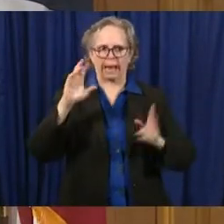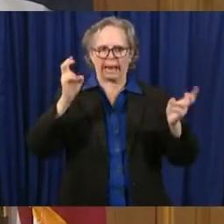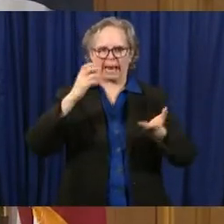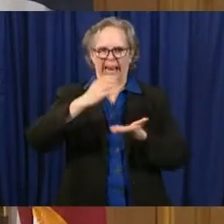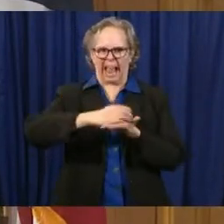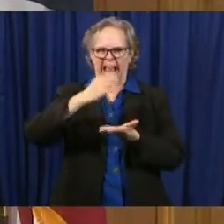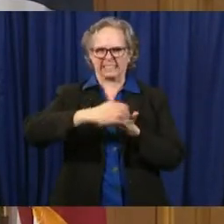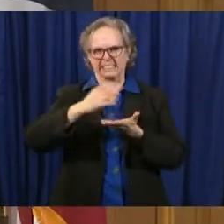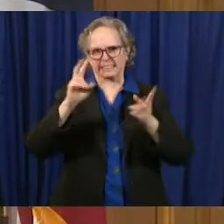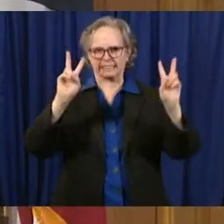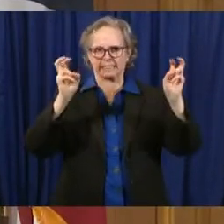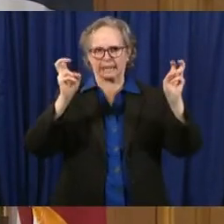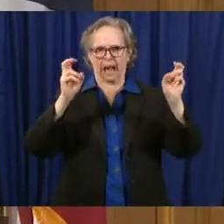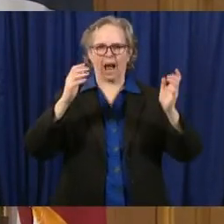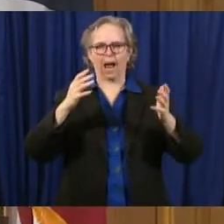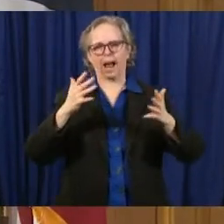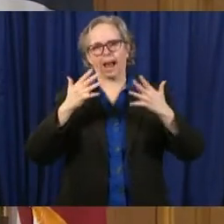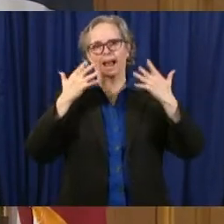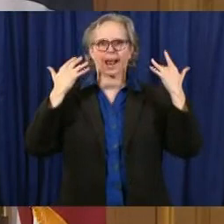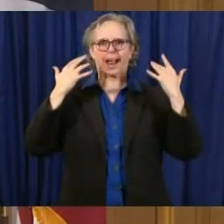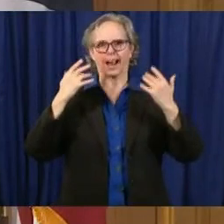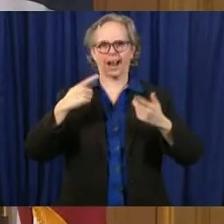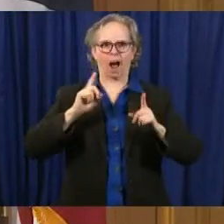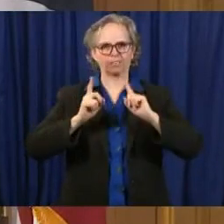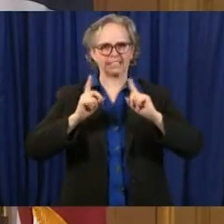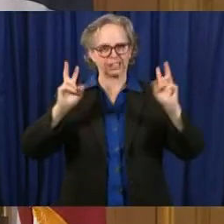Not partisan, just, hey, we got a problem,